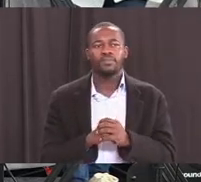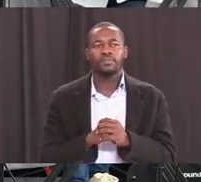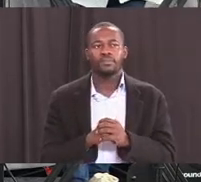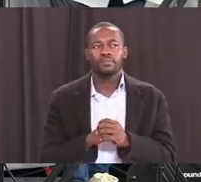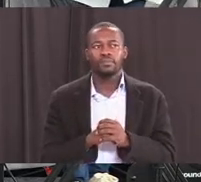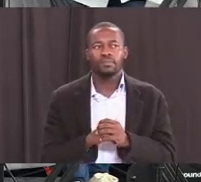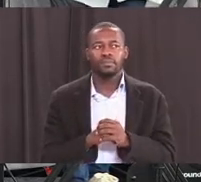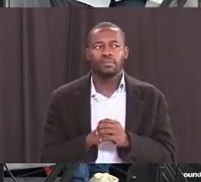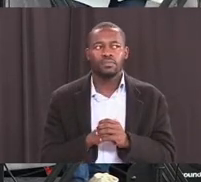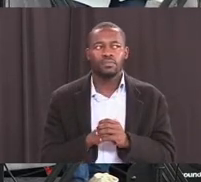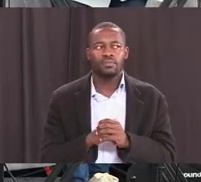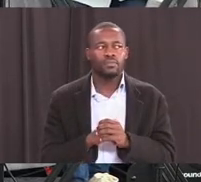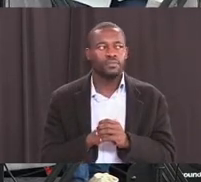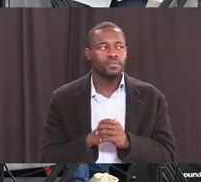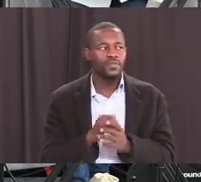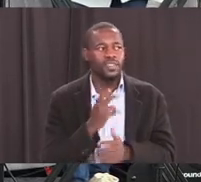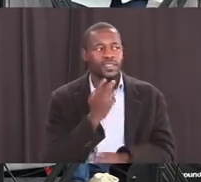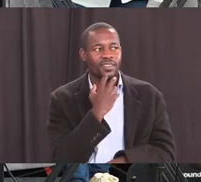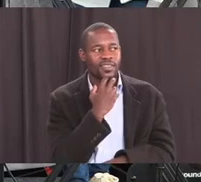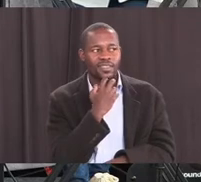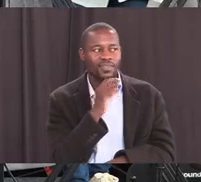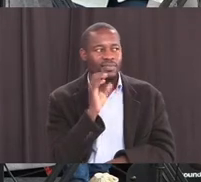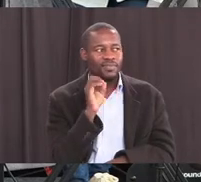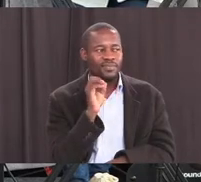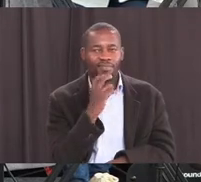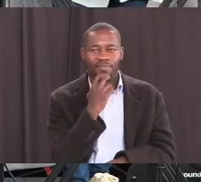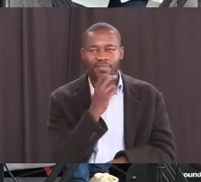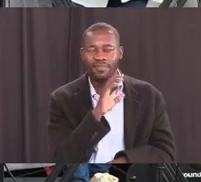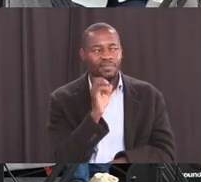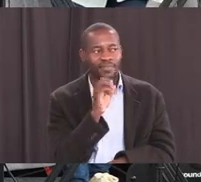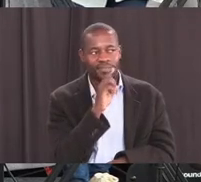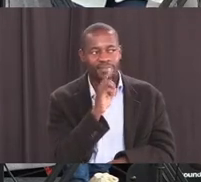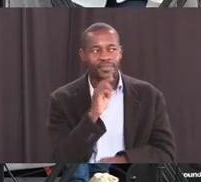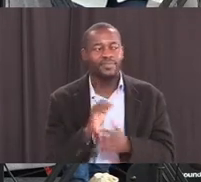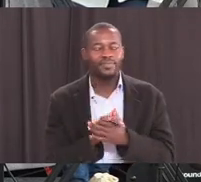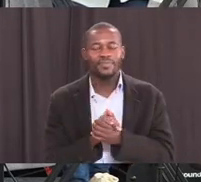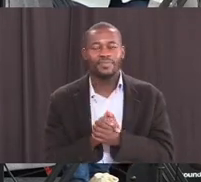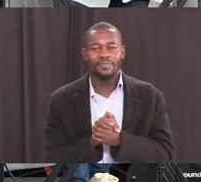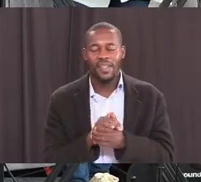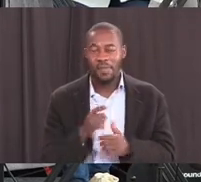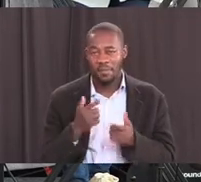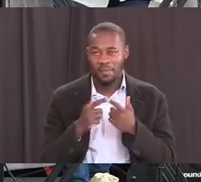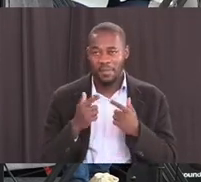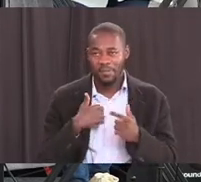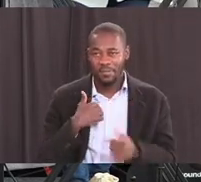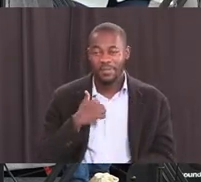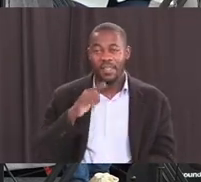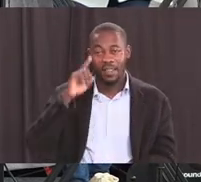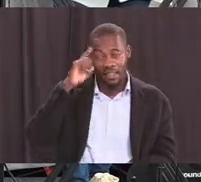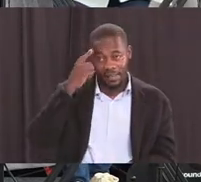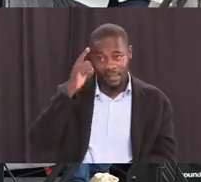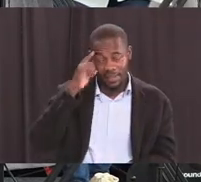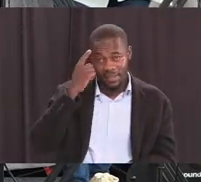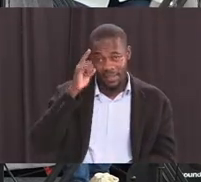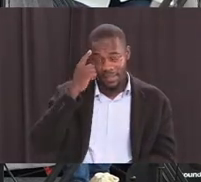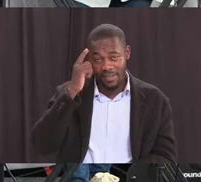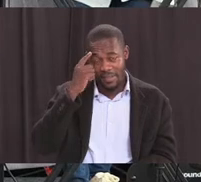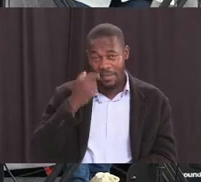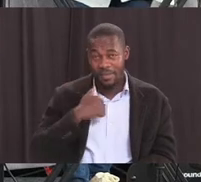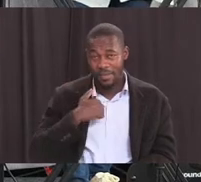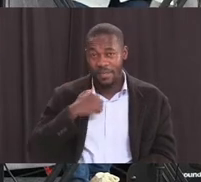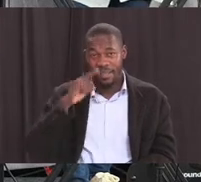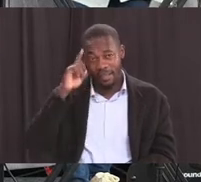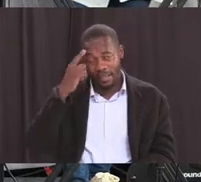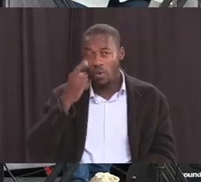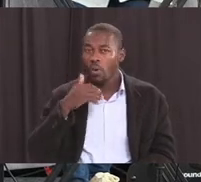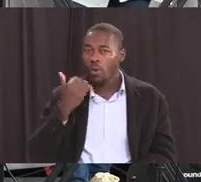you're not allowed to laugh at that. But I think all of us, we respond in different ways